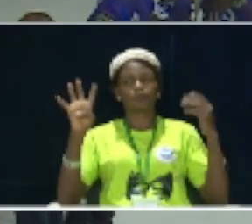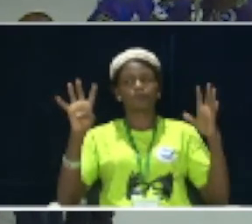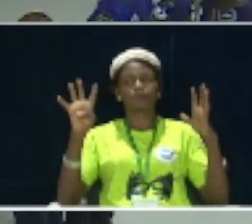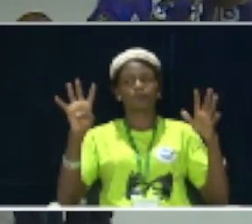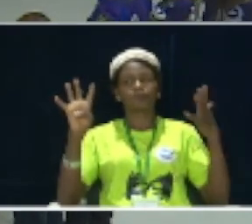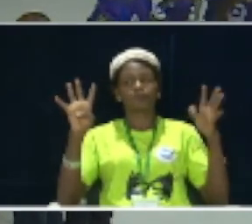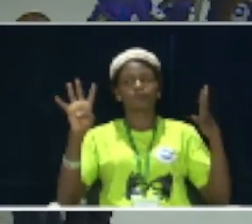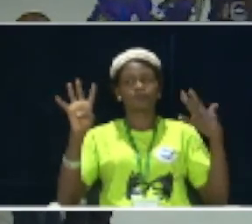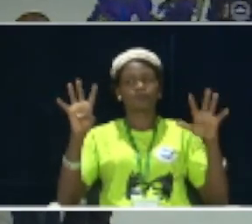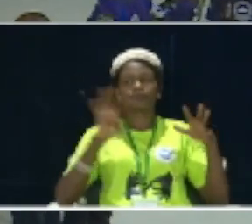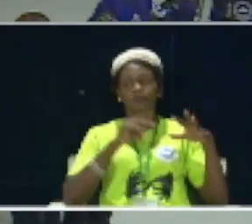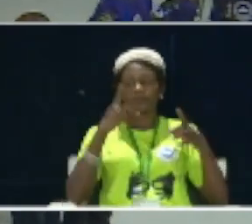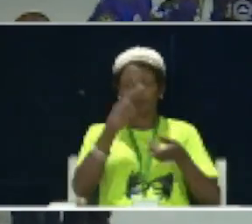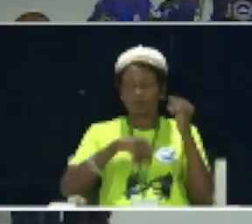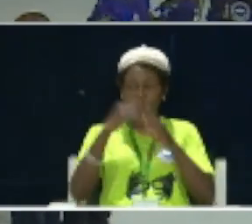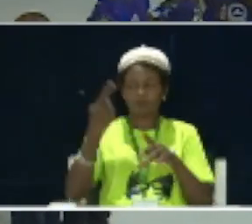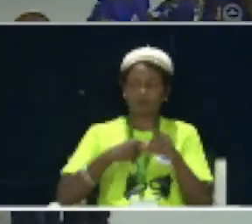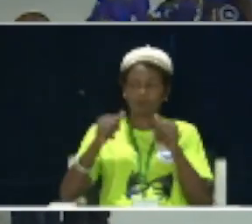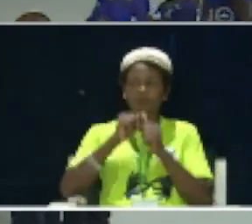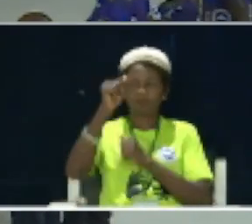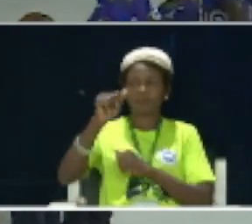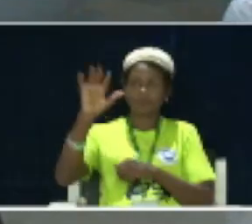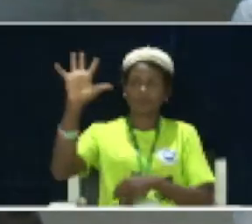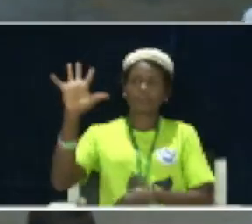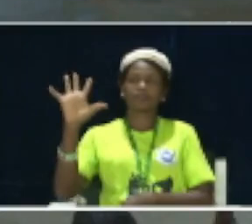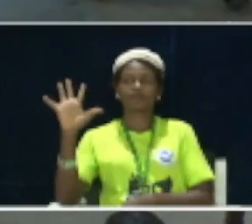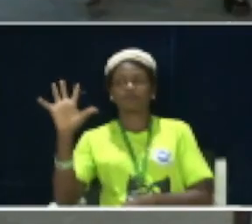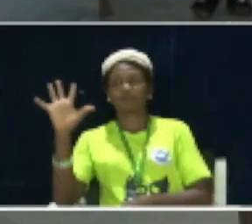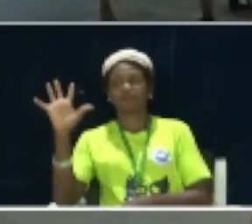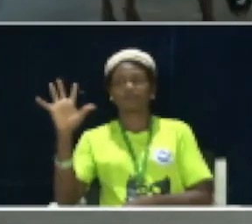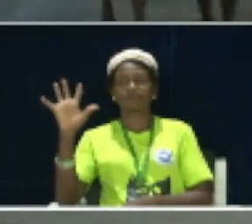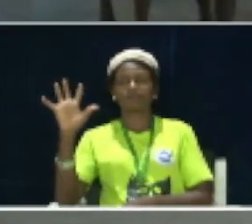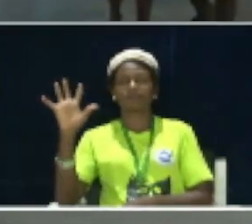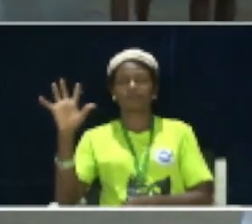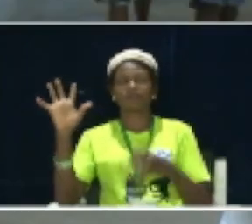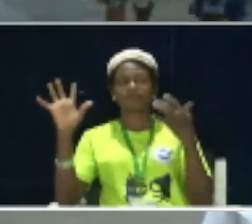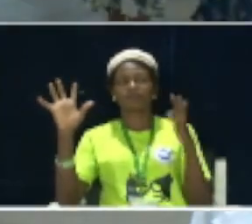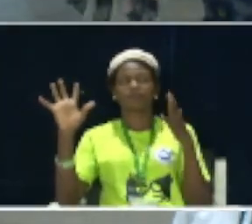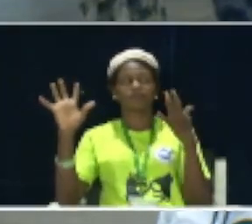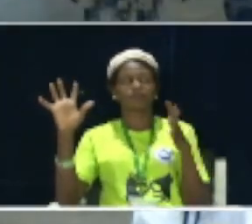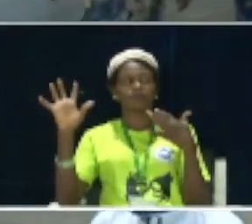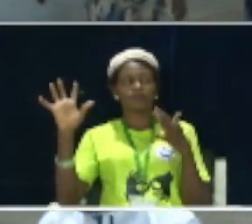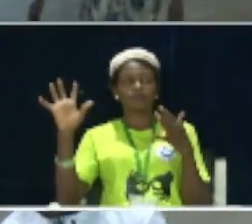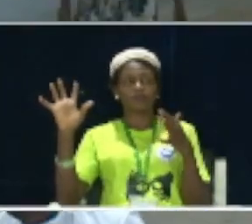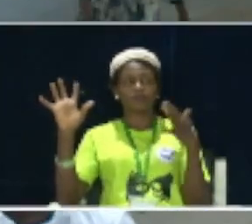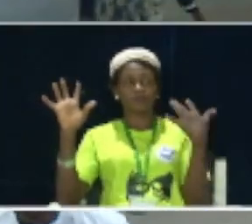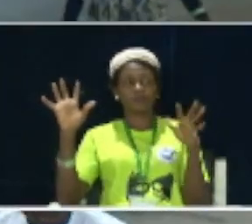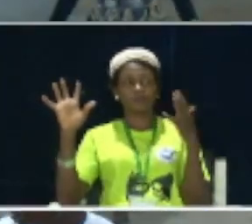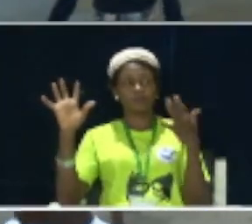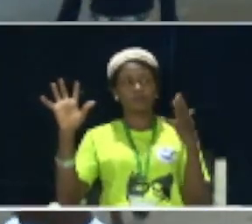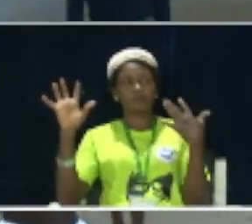I see you coming from afar. Keep coming. 5.